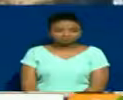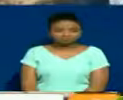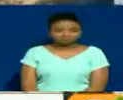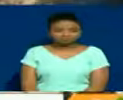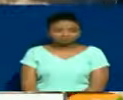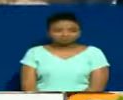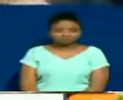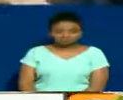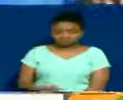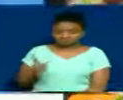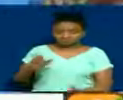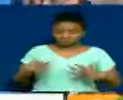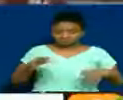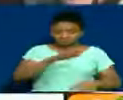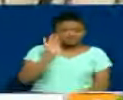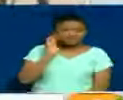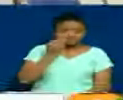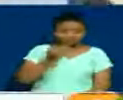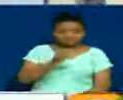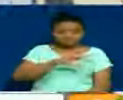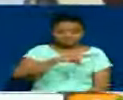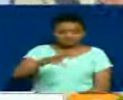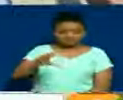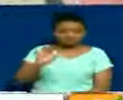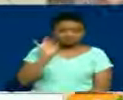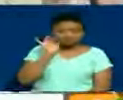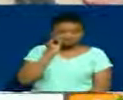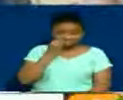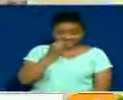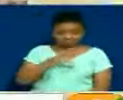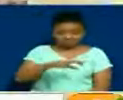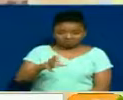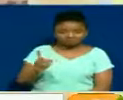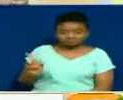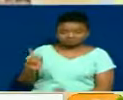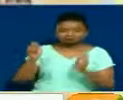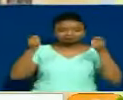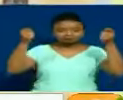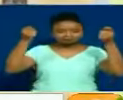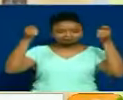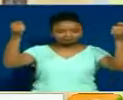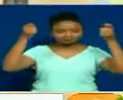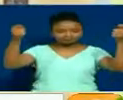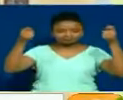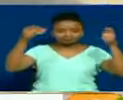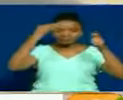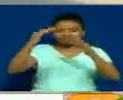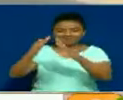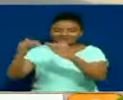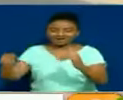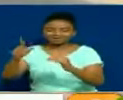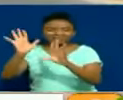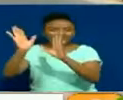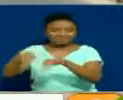Irate residents of Mwangaza area in Isiolo took to the streets to protest demolition of their houses by a